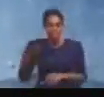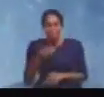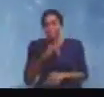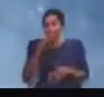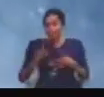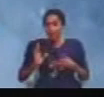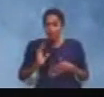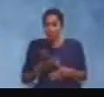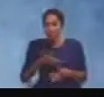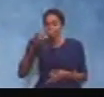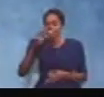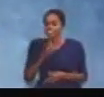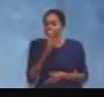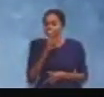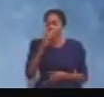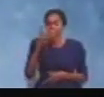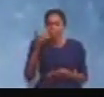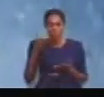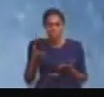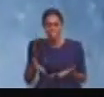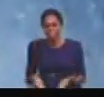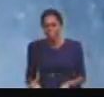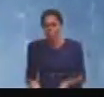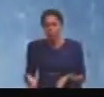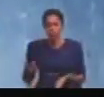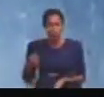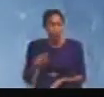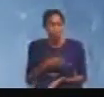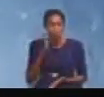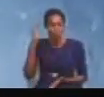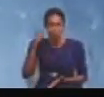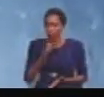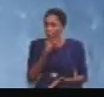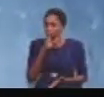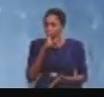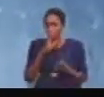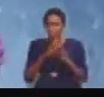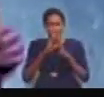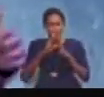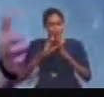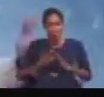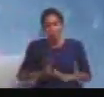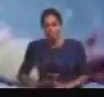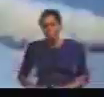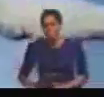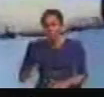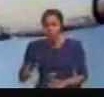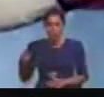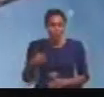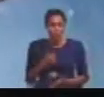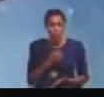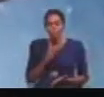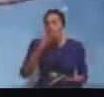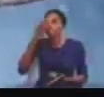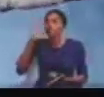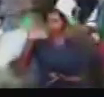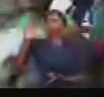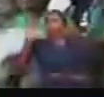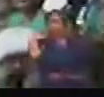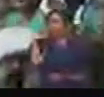Lord. Our God is surely in this place. We won't be quiet. We shout out